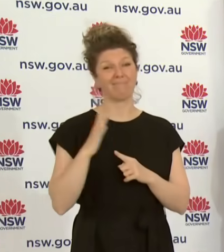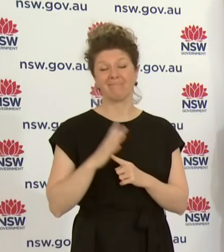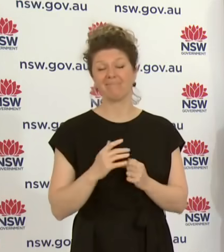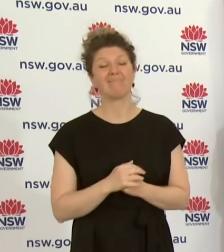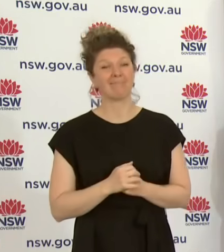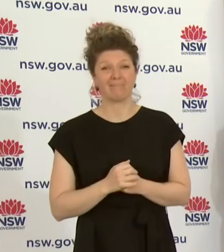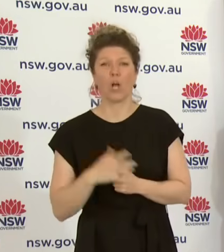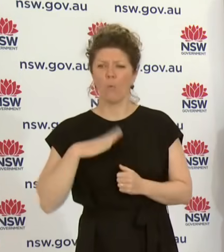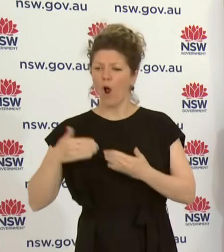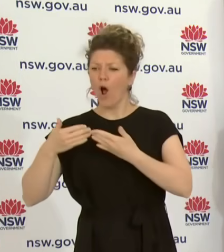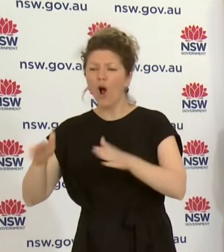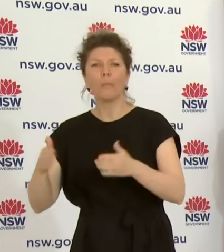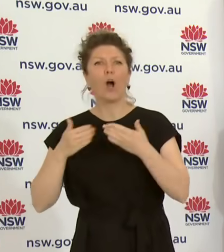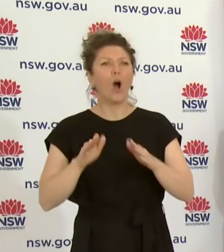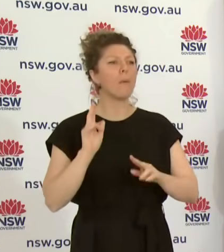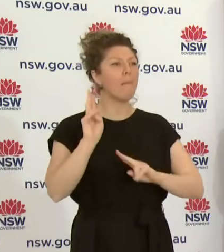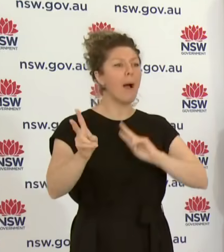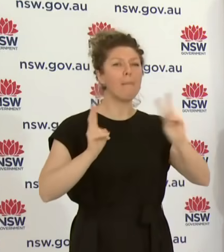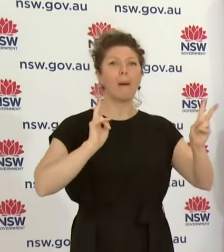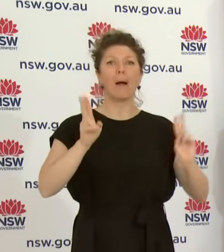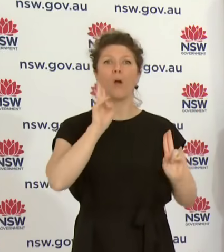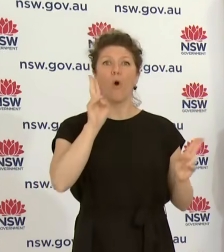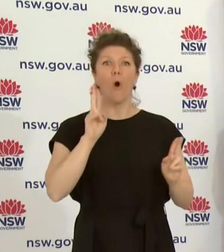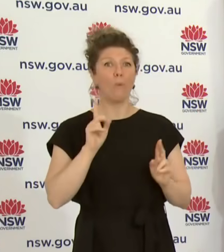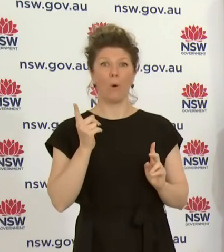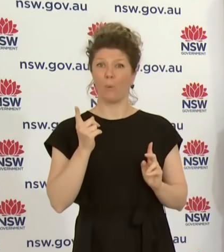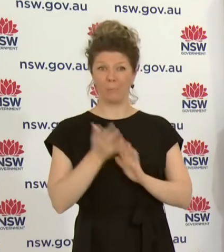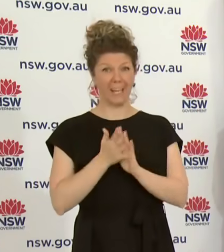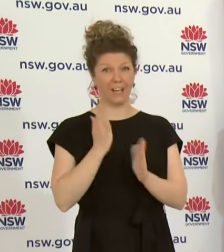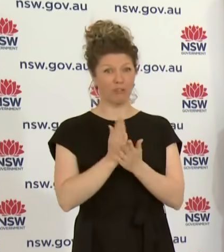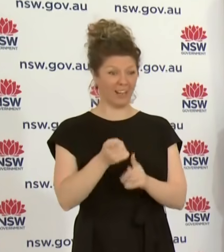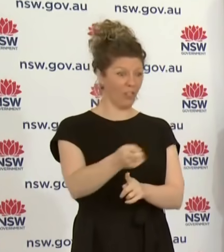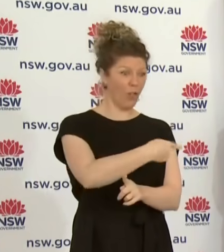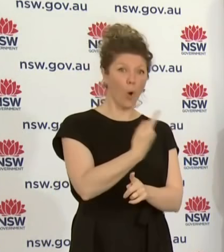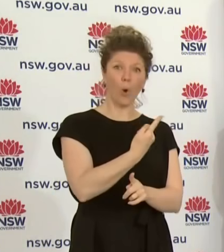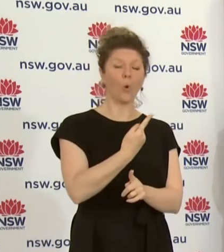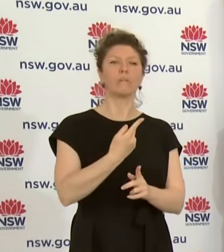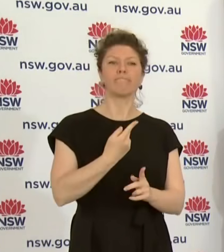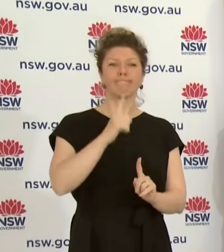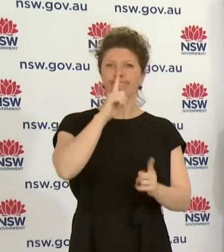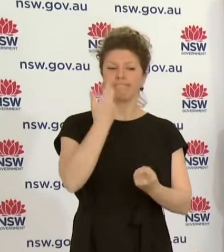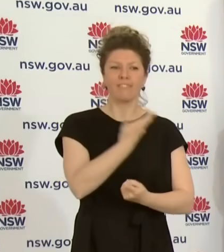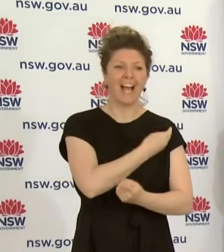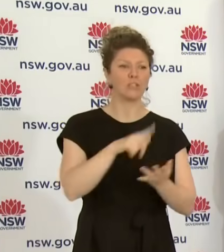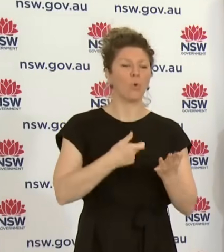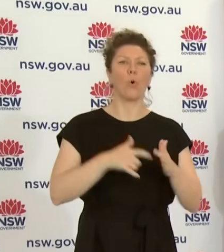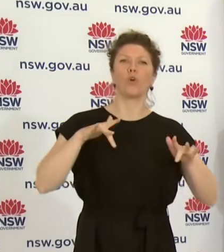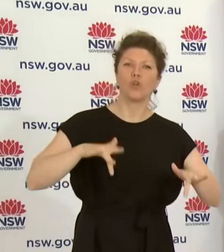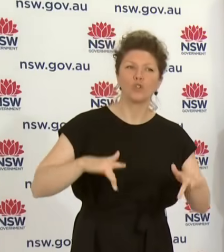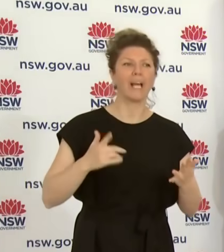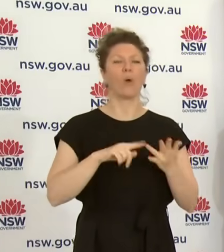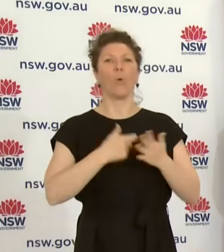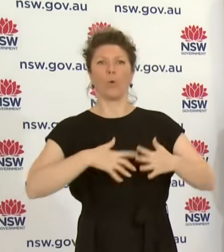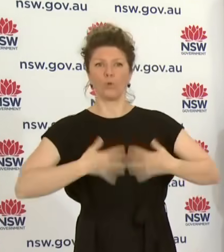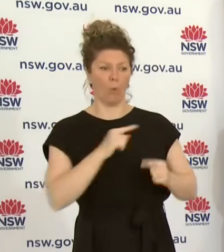start reopening, those that are unvaccinated are especially vulnerable. So I'm appealing to all of you, to everybody, to make sure in your